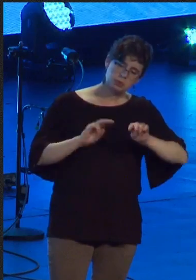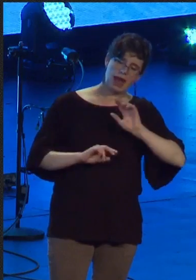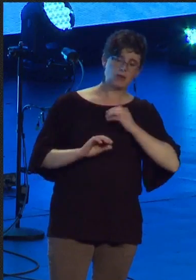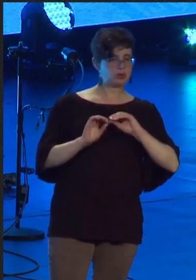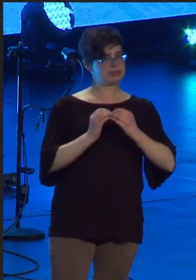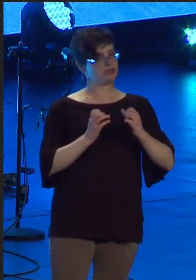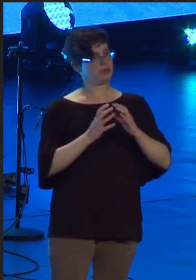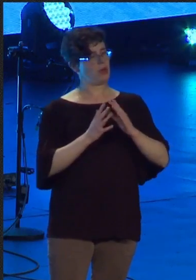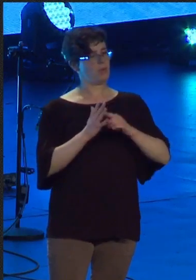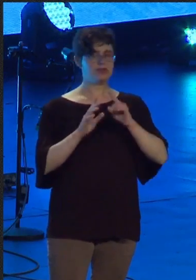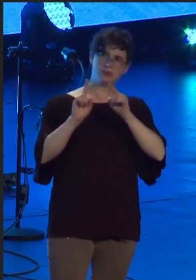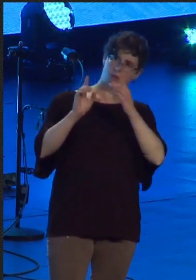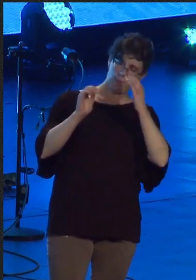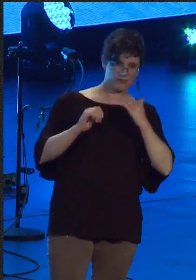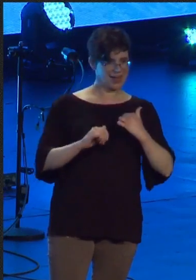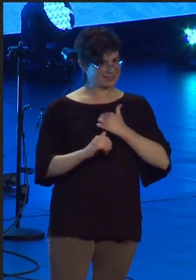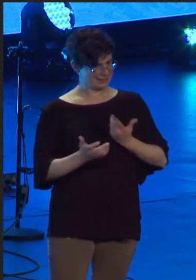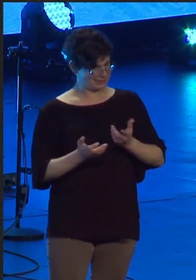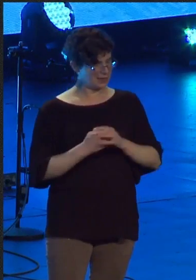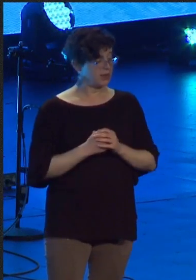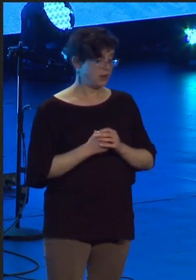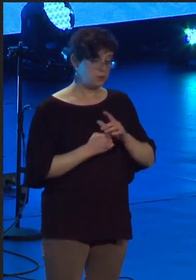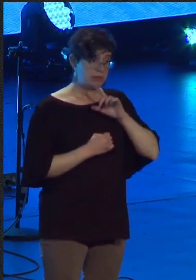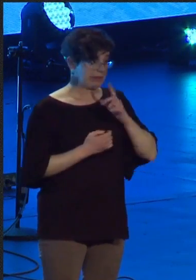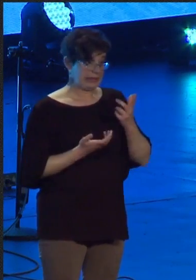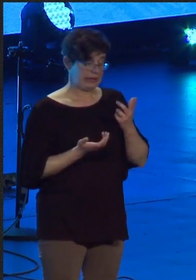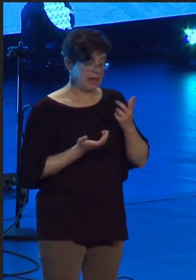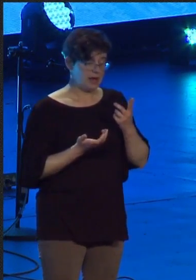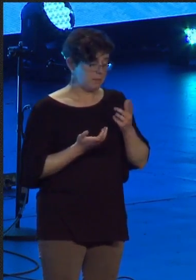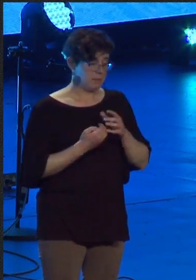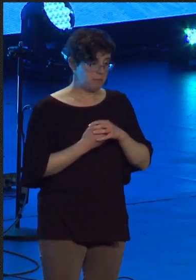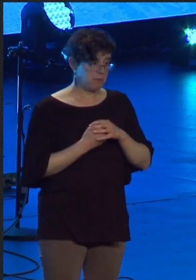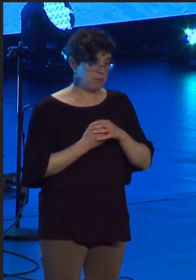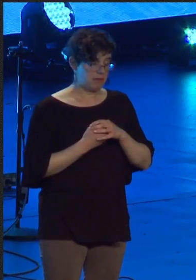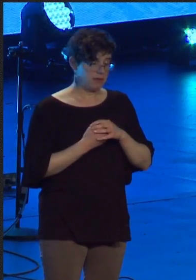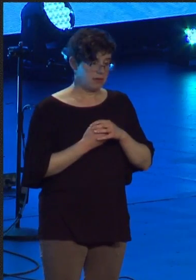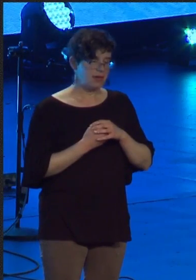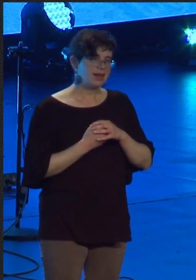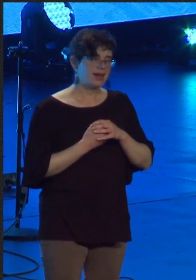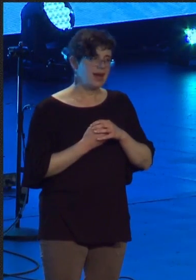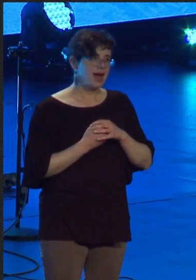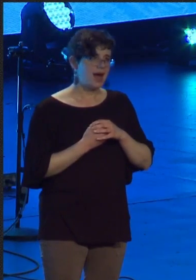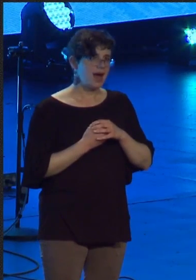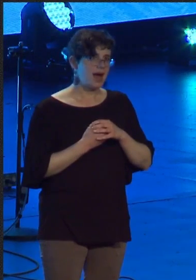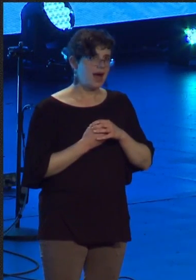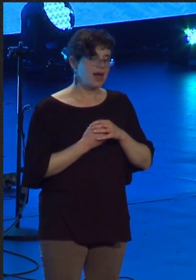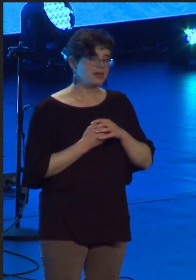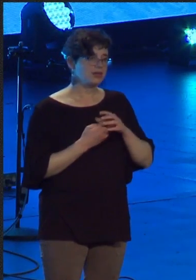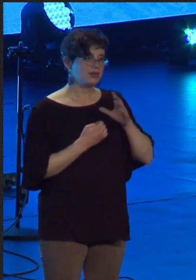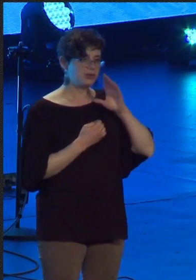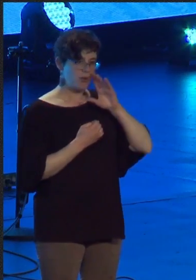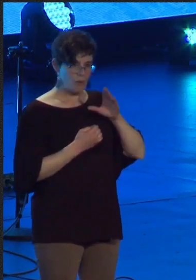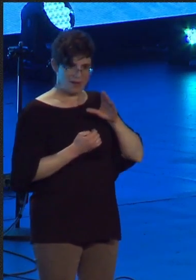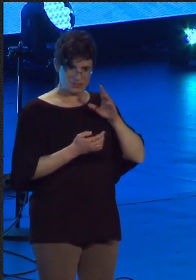for us, for Bethel, for Converge? What's your hope for us? Yeah, this is, how's that line go? It's not your grandparents'